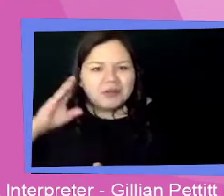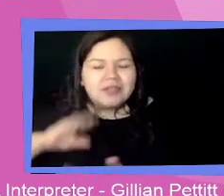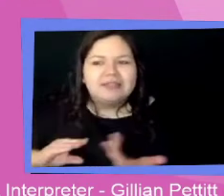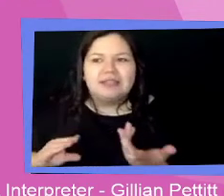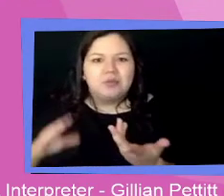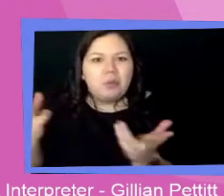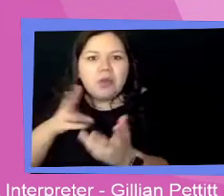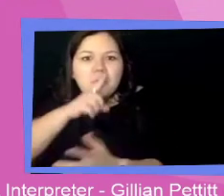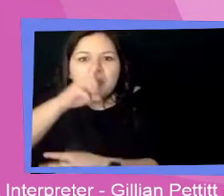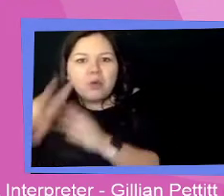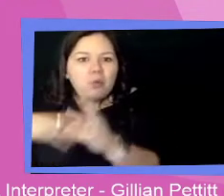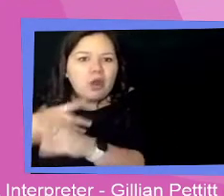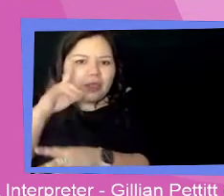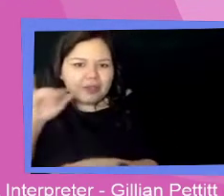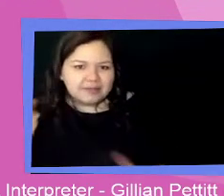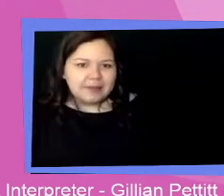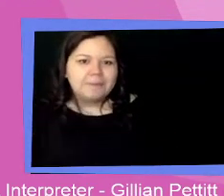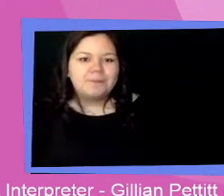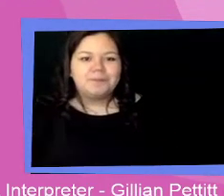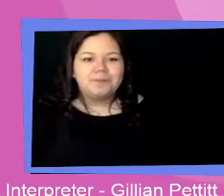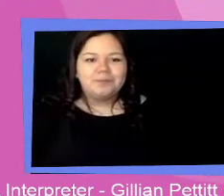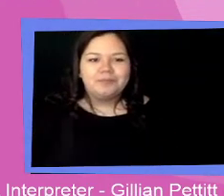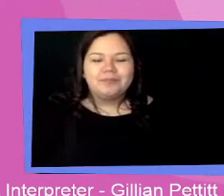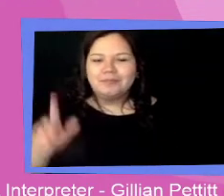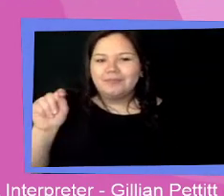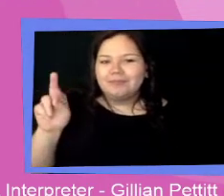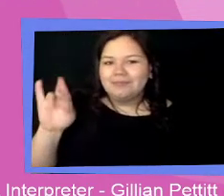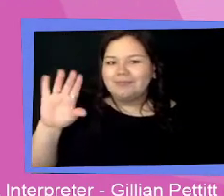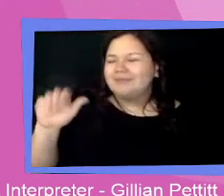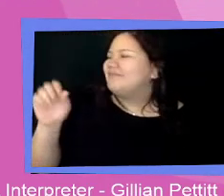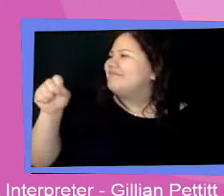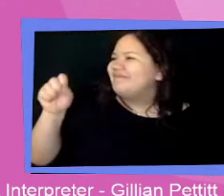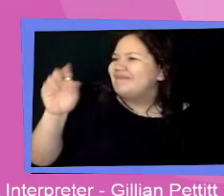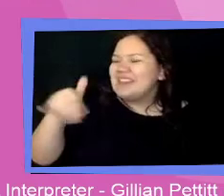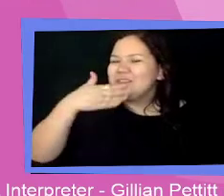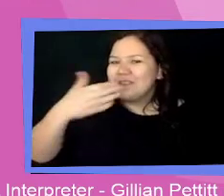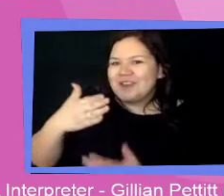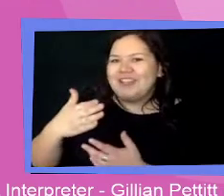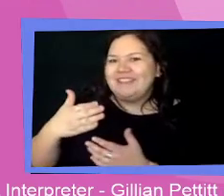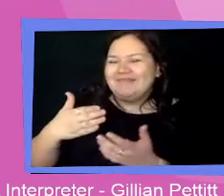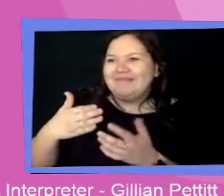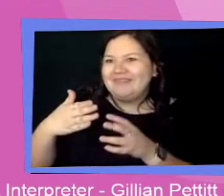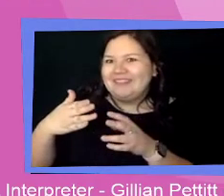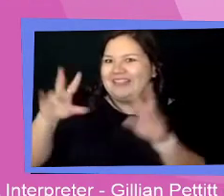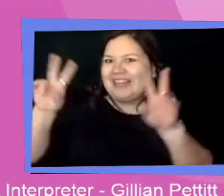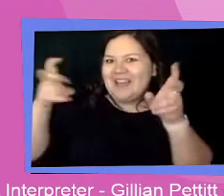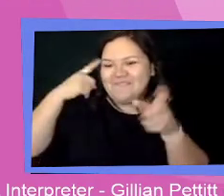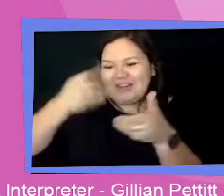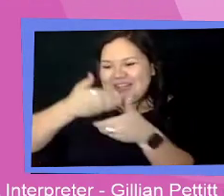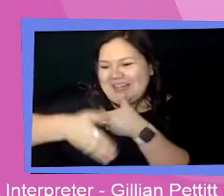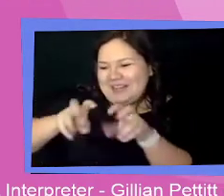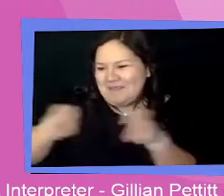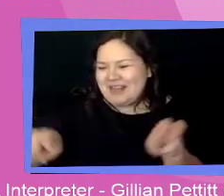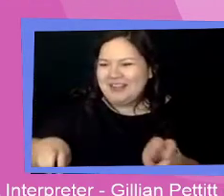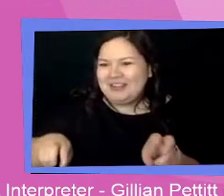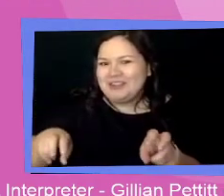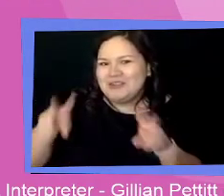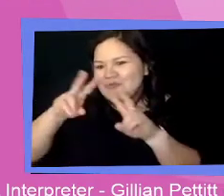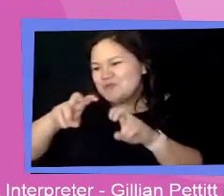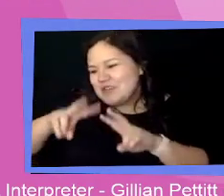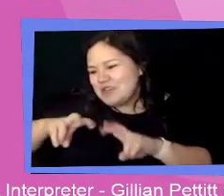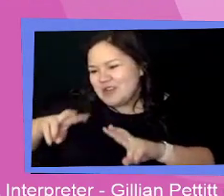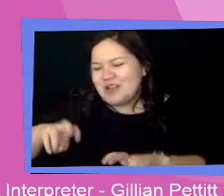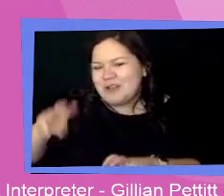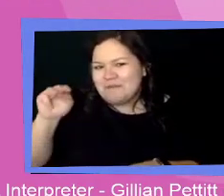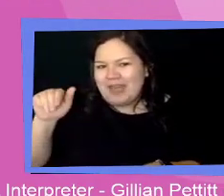world. Man, that's the next book panel title, Critical Mass of Queer Stories. I was just about to say Critical Mass